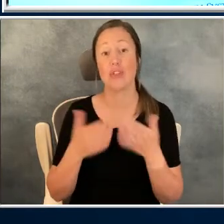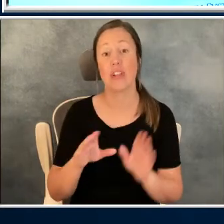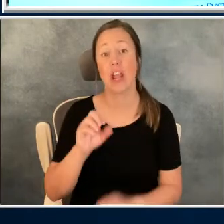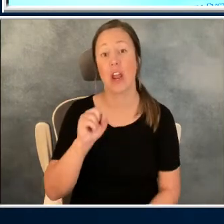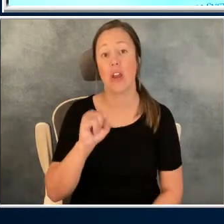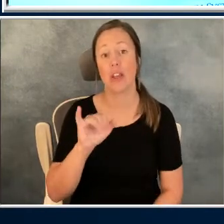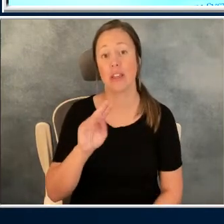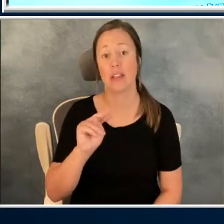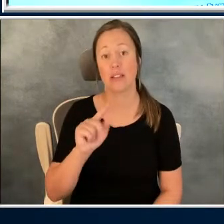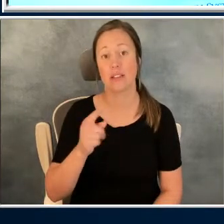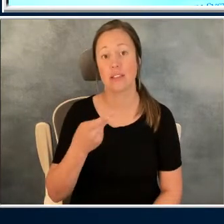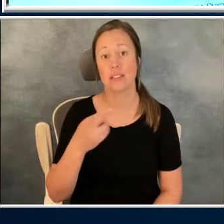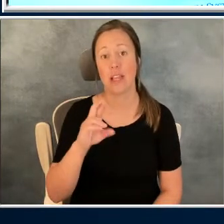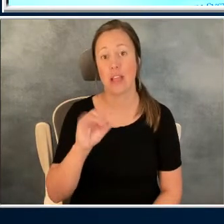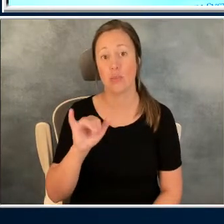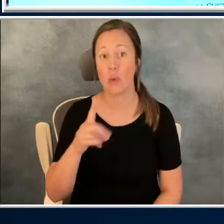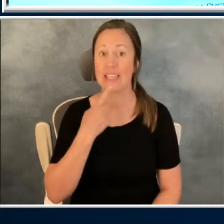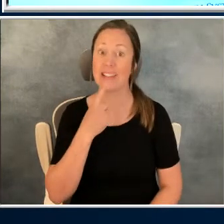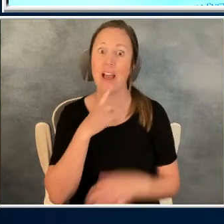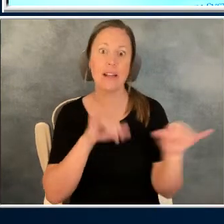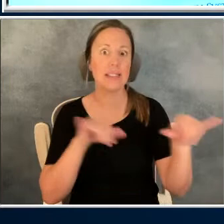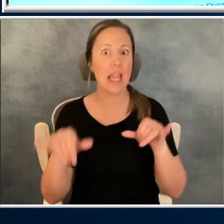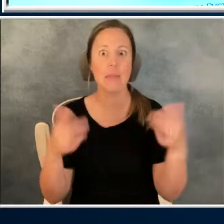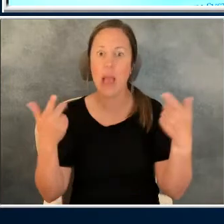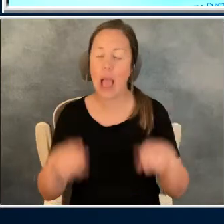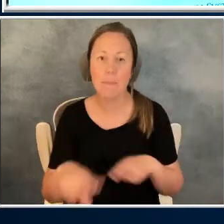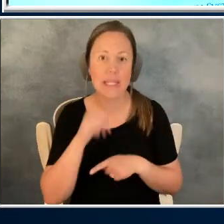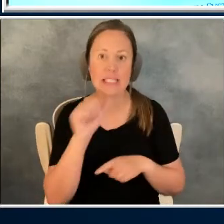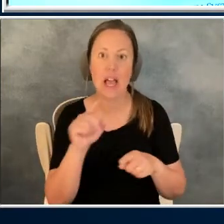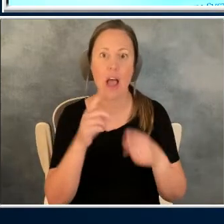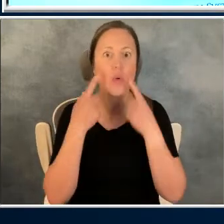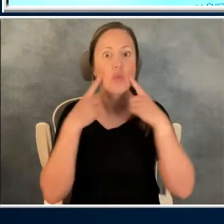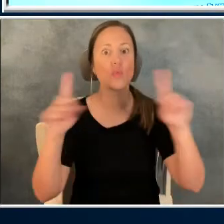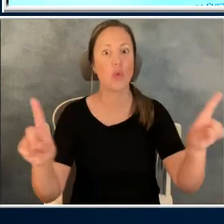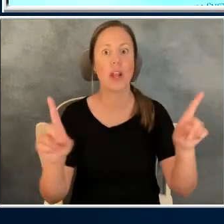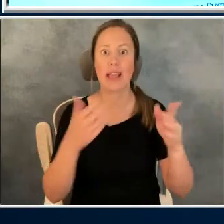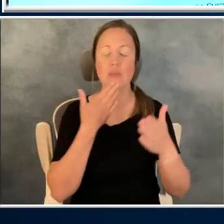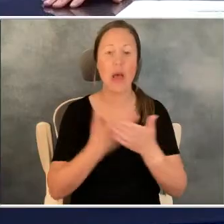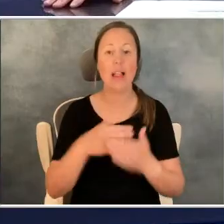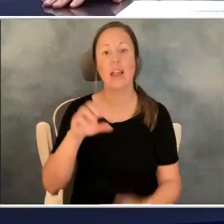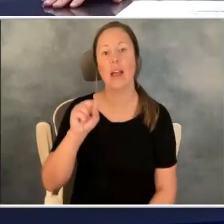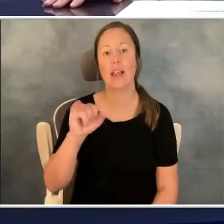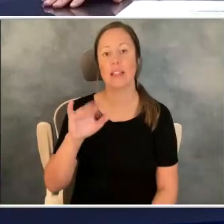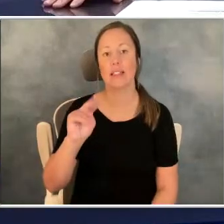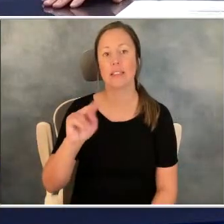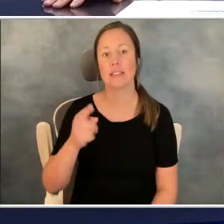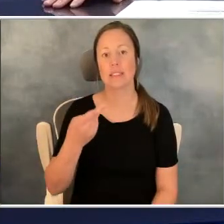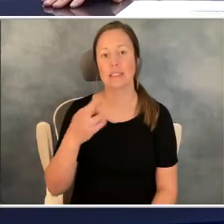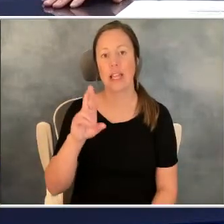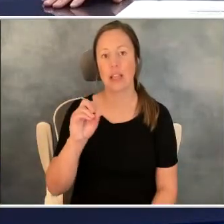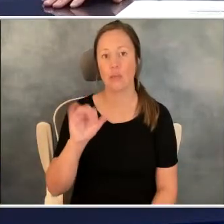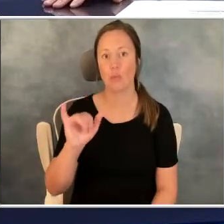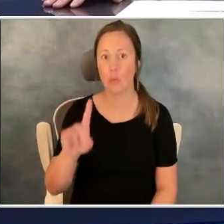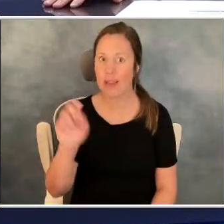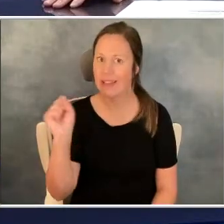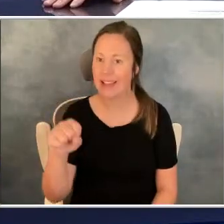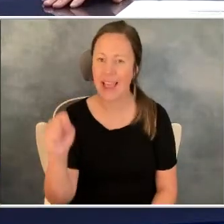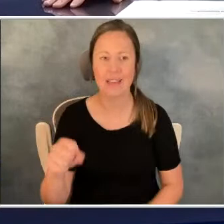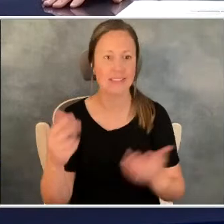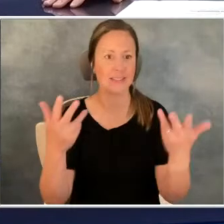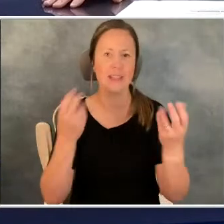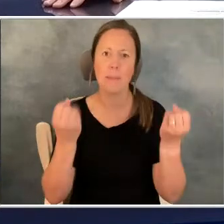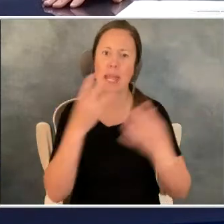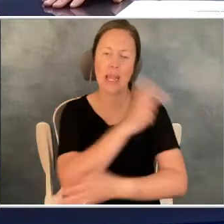happens to them. It doesn't work as well as branding. I hear a for lot them. about that with Synthroid. The generic Okay. doesn't. I don't know what the deal is, but man, you hear that from patients all the time, and they want to be back